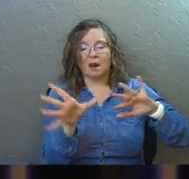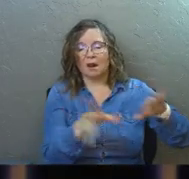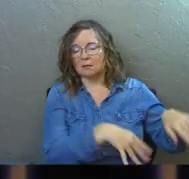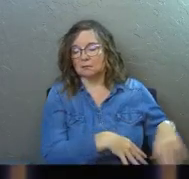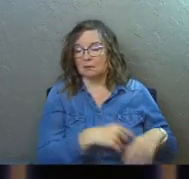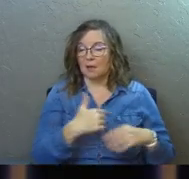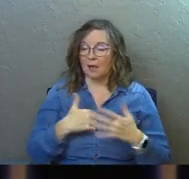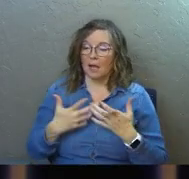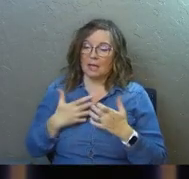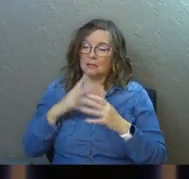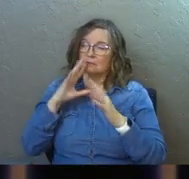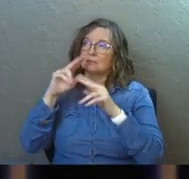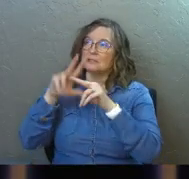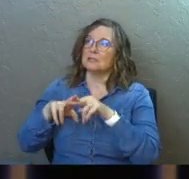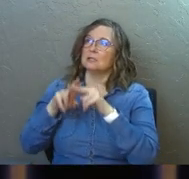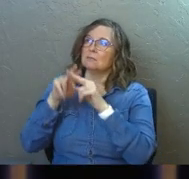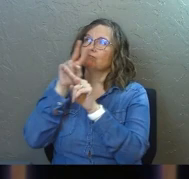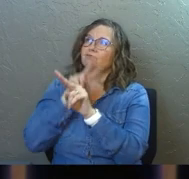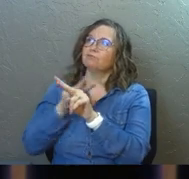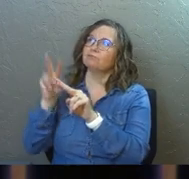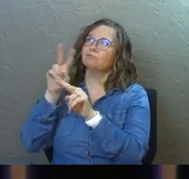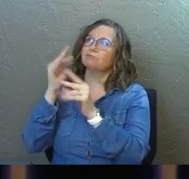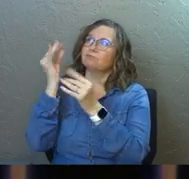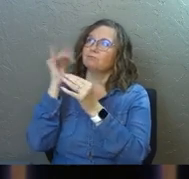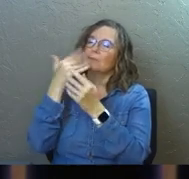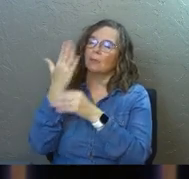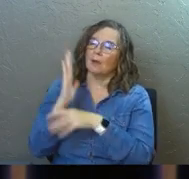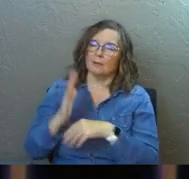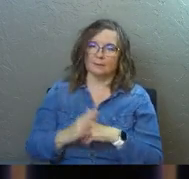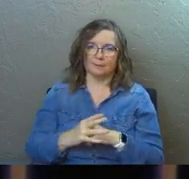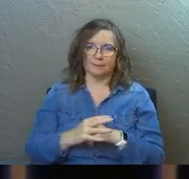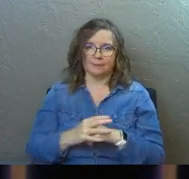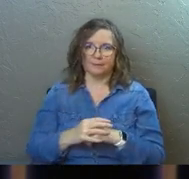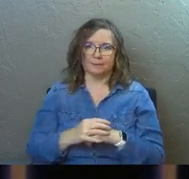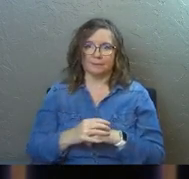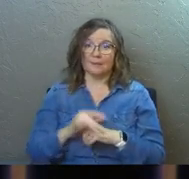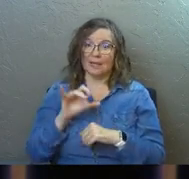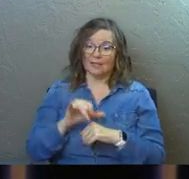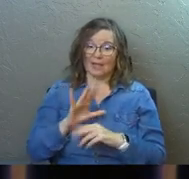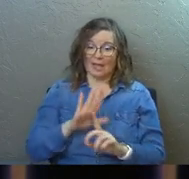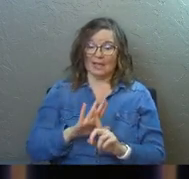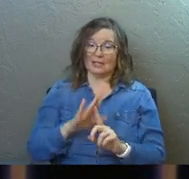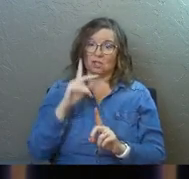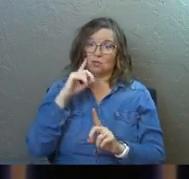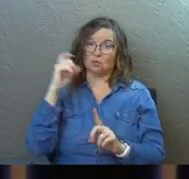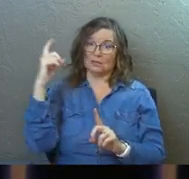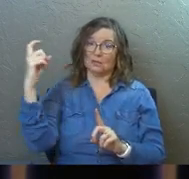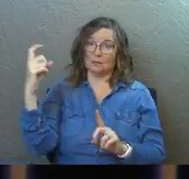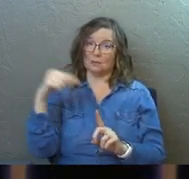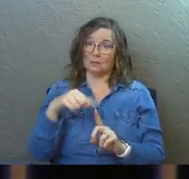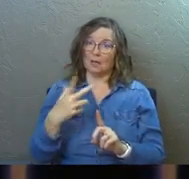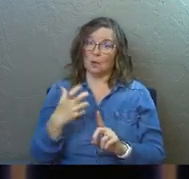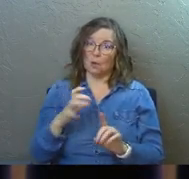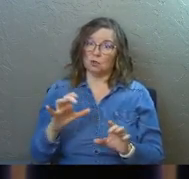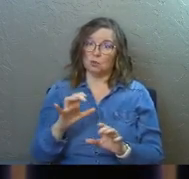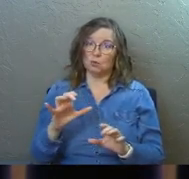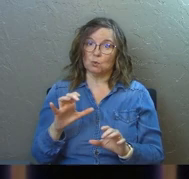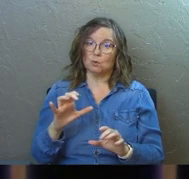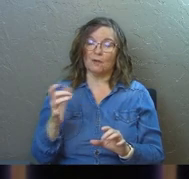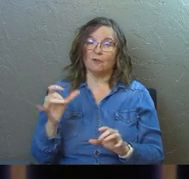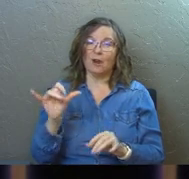about any of these things. I just get to sit and think about God. That's his dream. And he wants to do